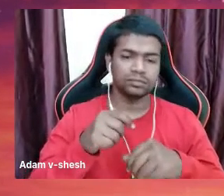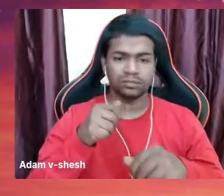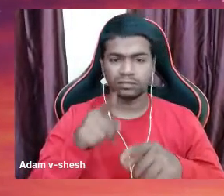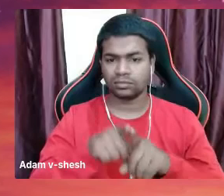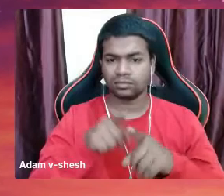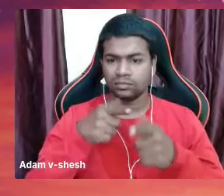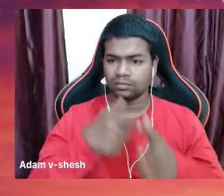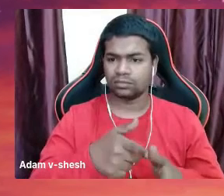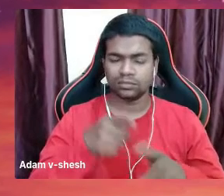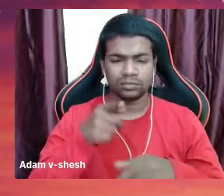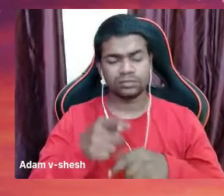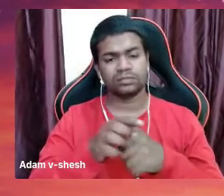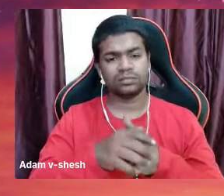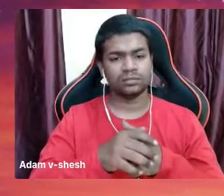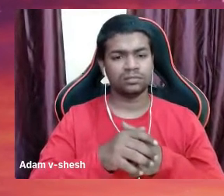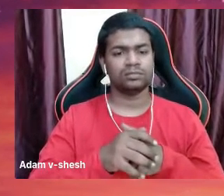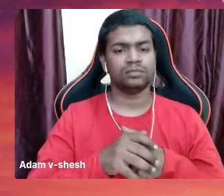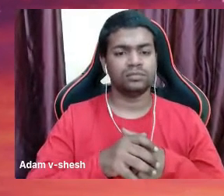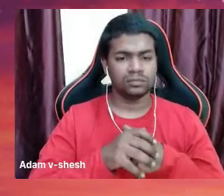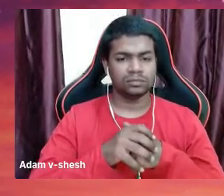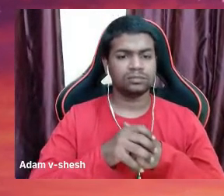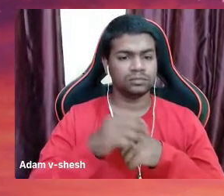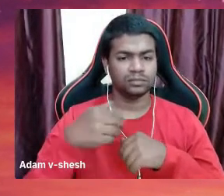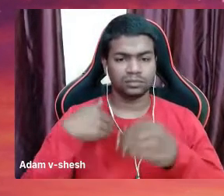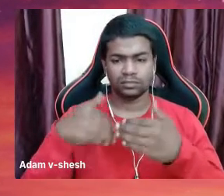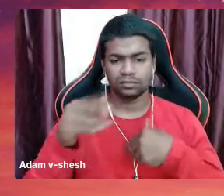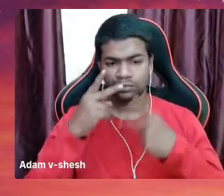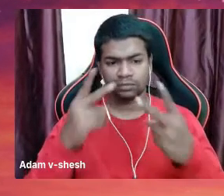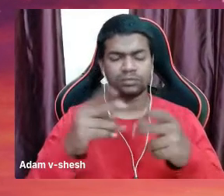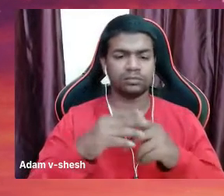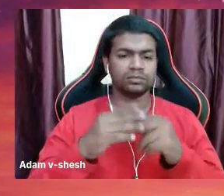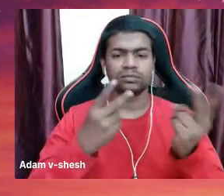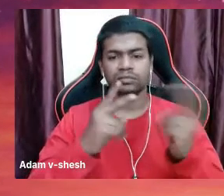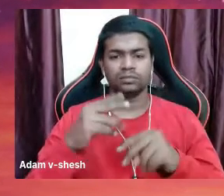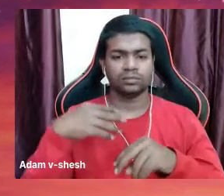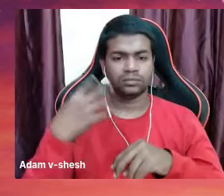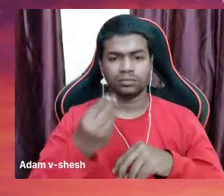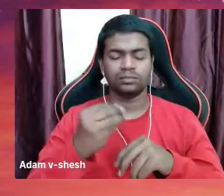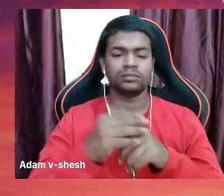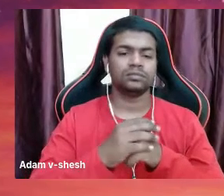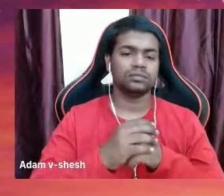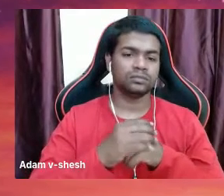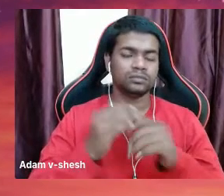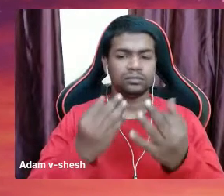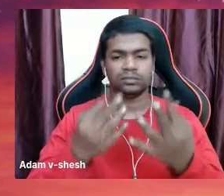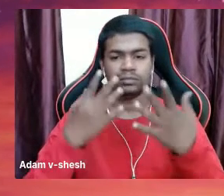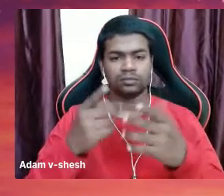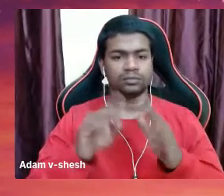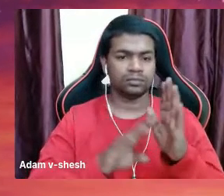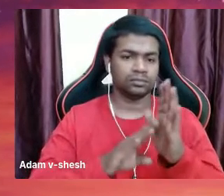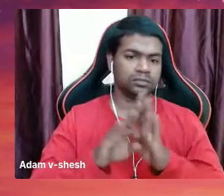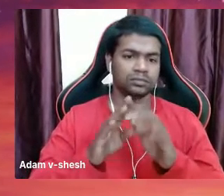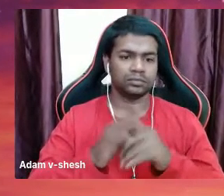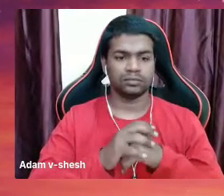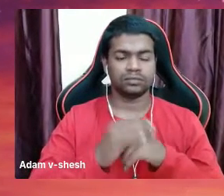of opportunities in India, we will see that the retention of our own top talent will also increase were that